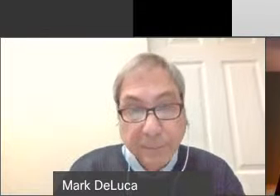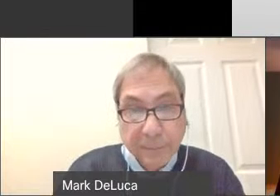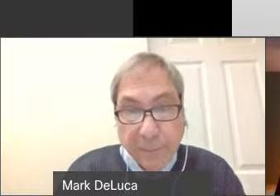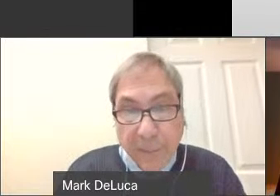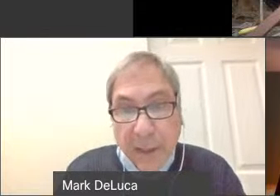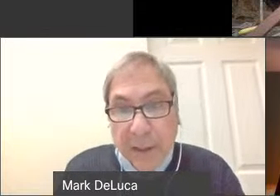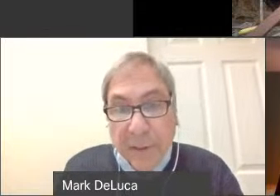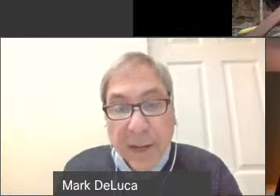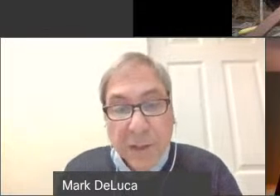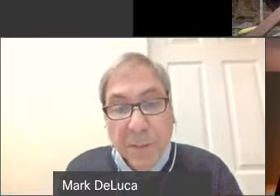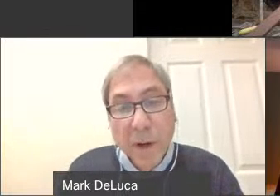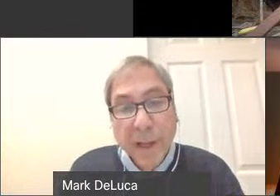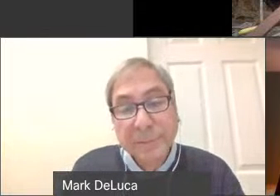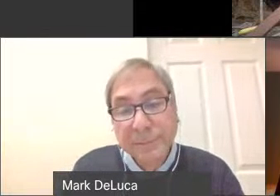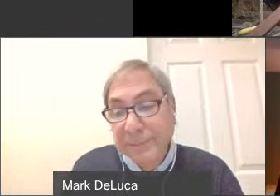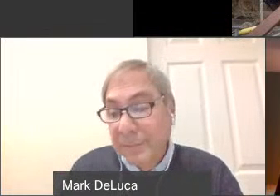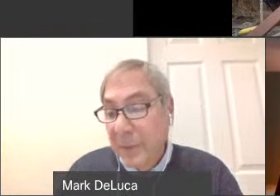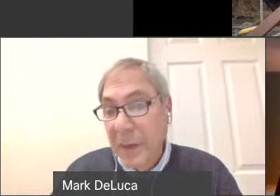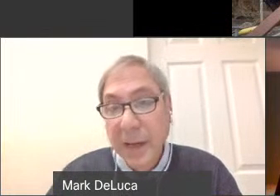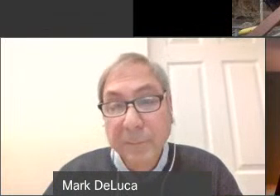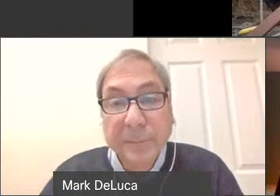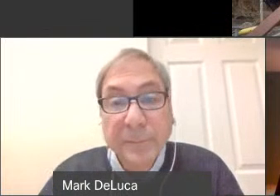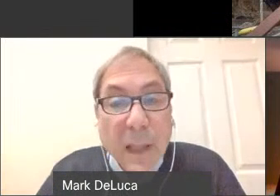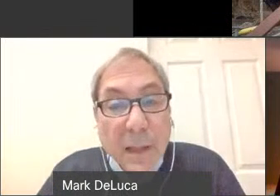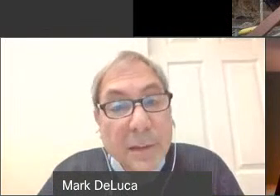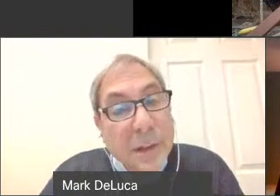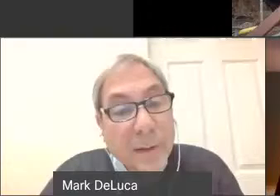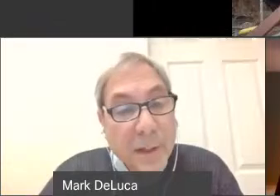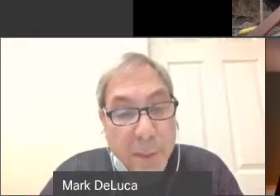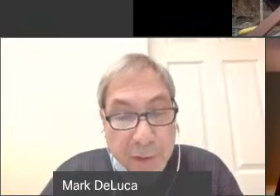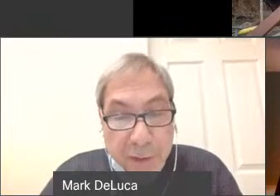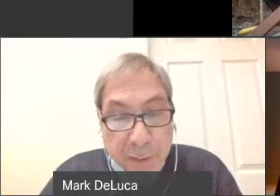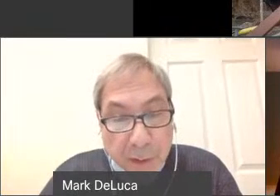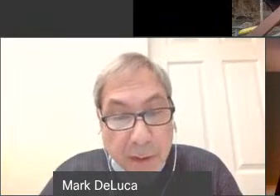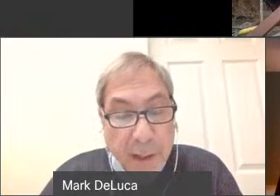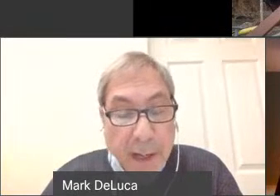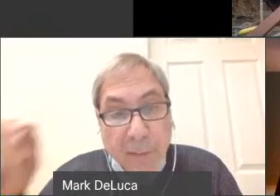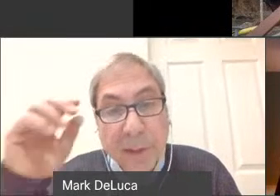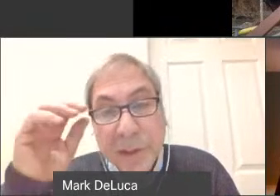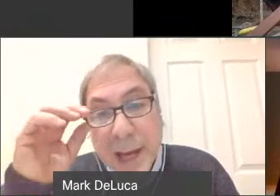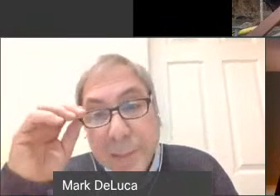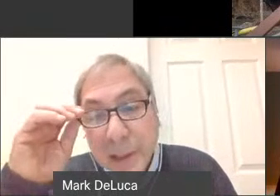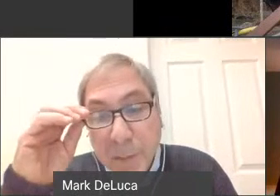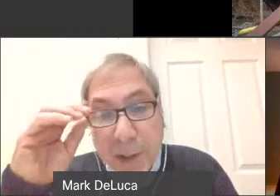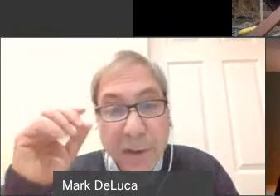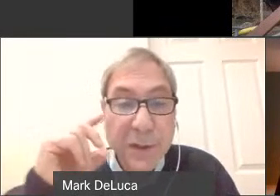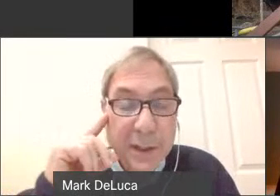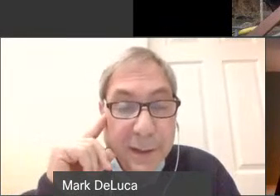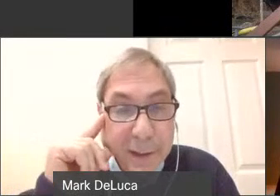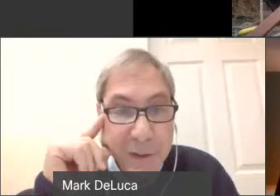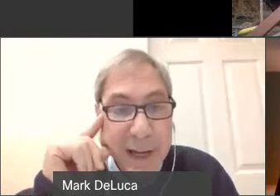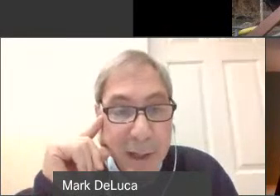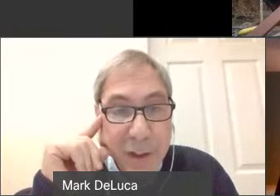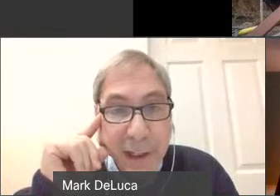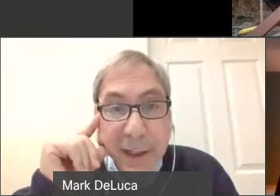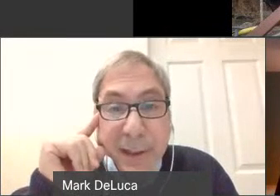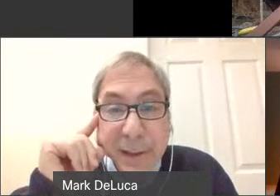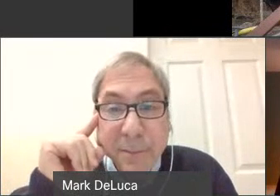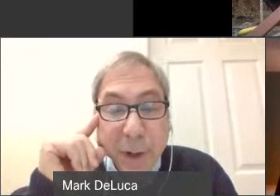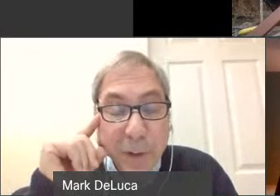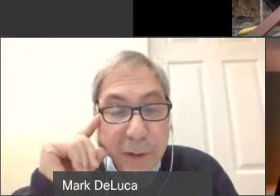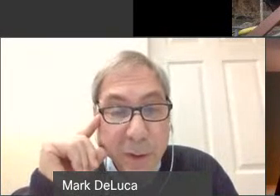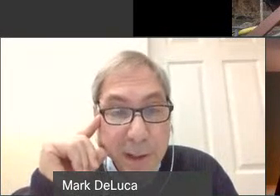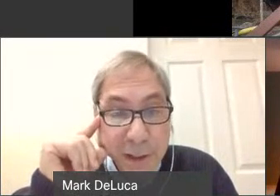Now, the next morning, these pictures were, we snapped these pictures, and this is